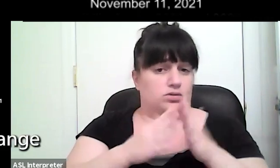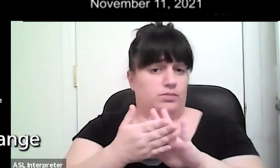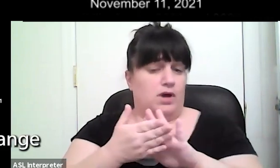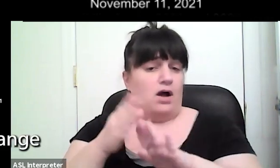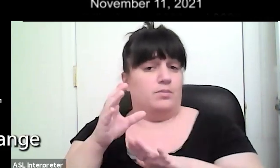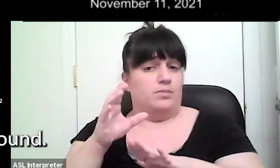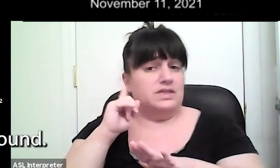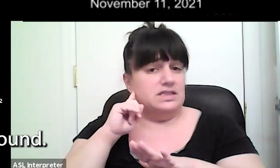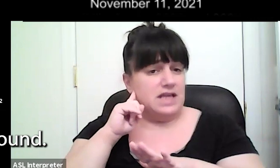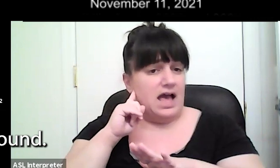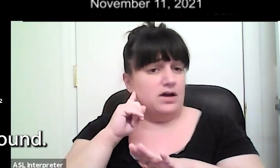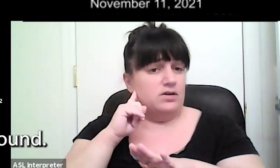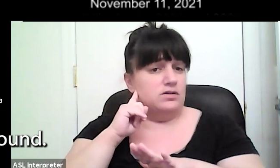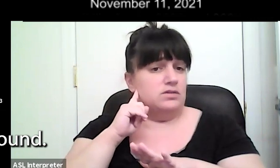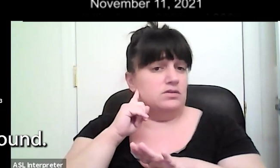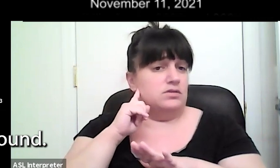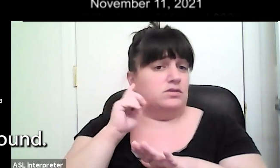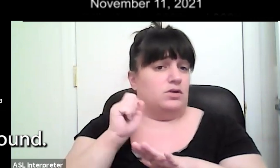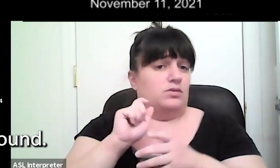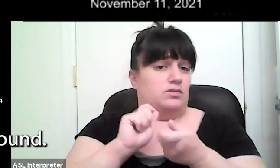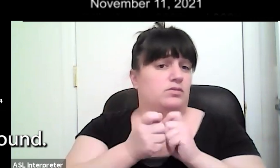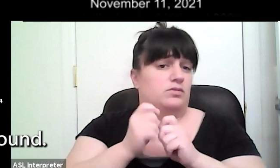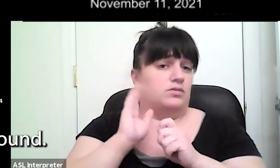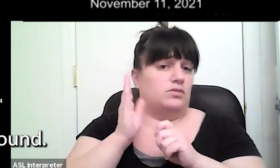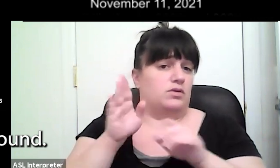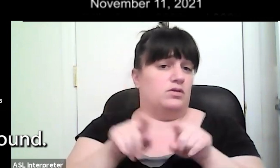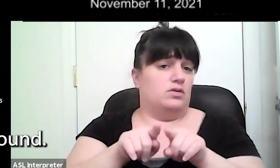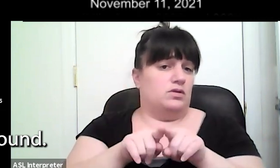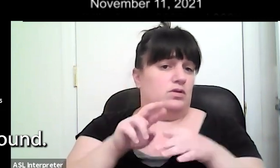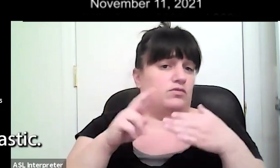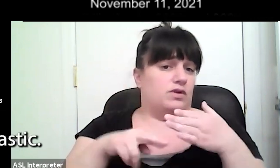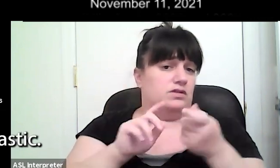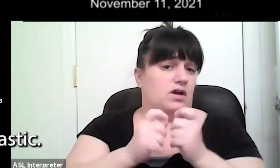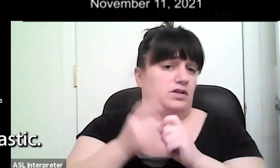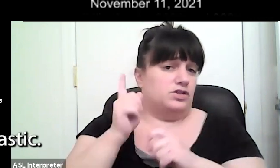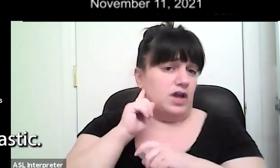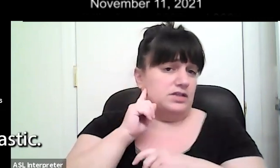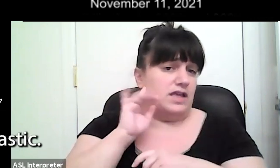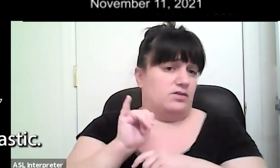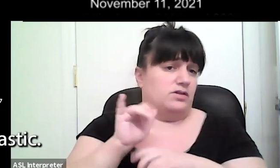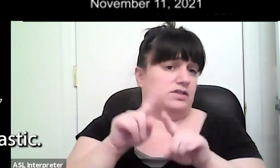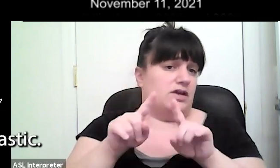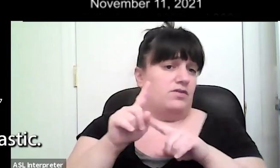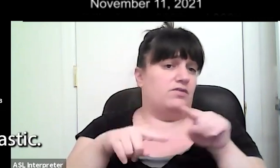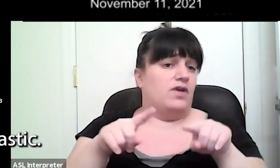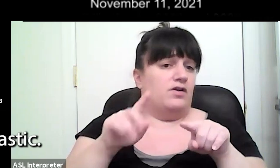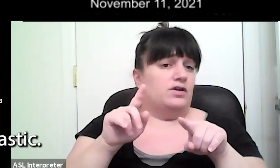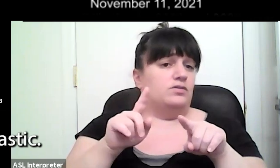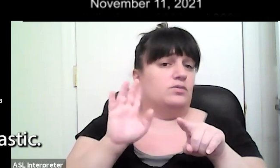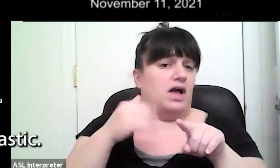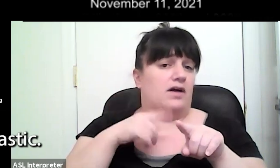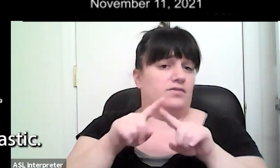is any mutation and change in the genetic code, that will also result in a changed sound. So those different variants will definitely sound